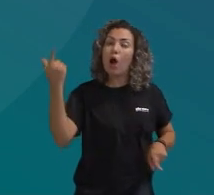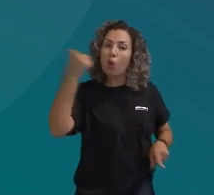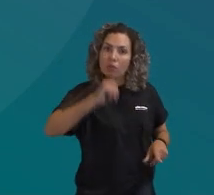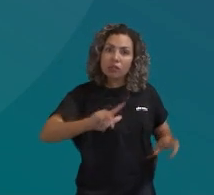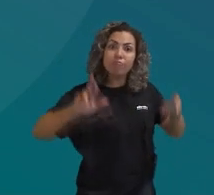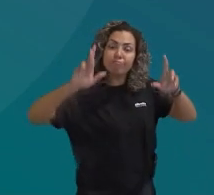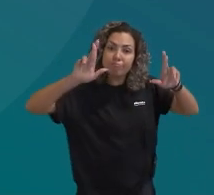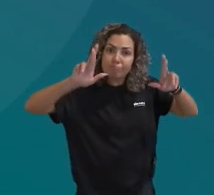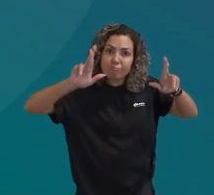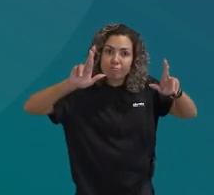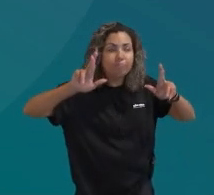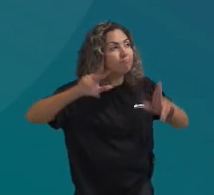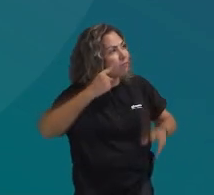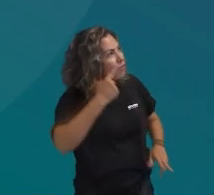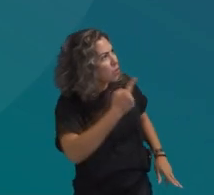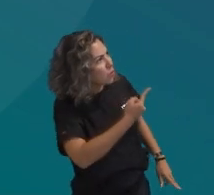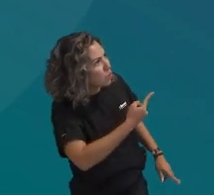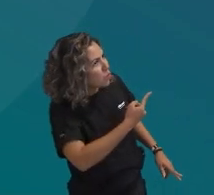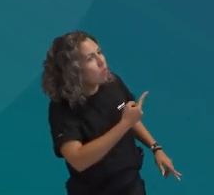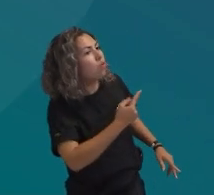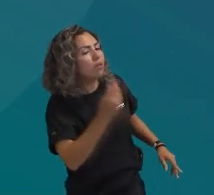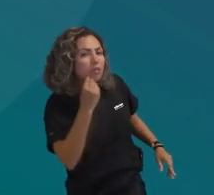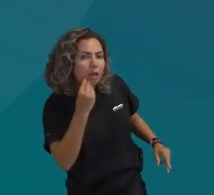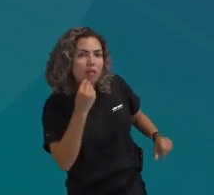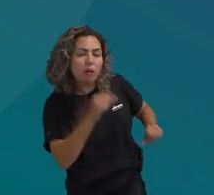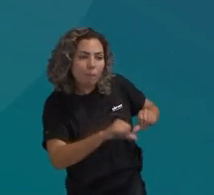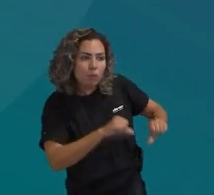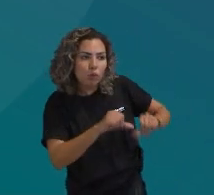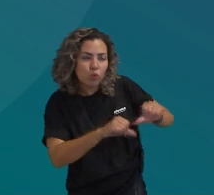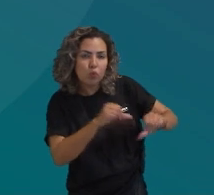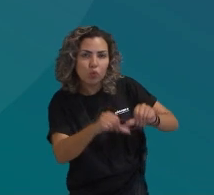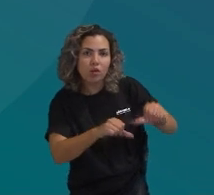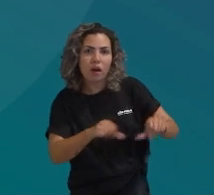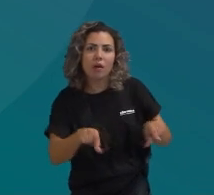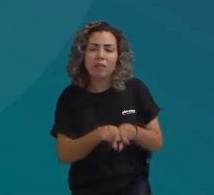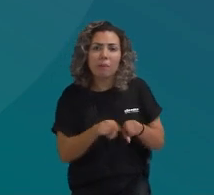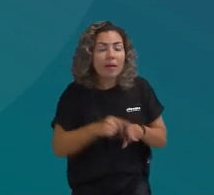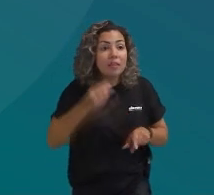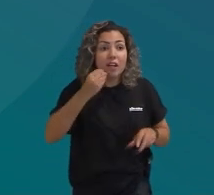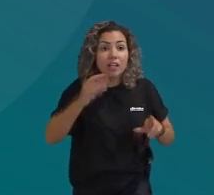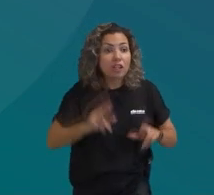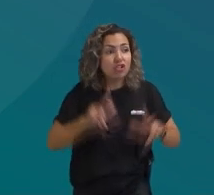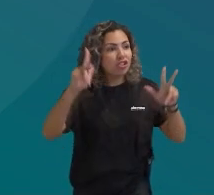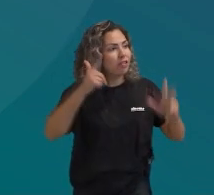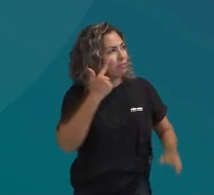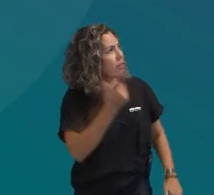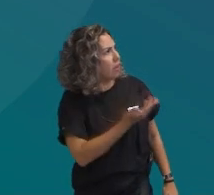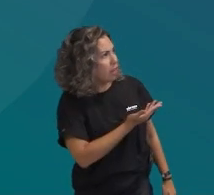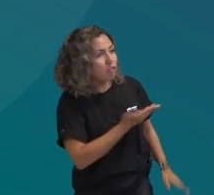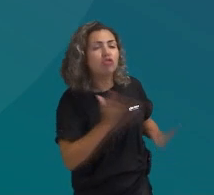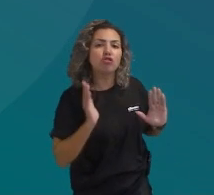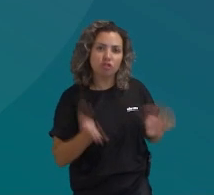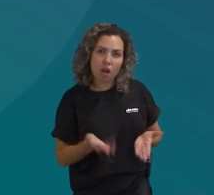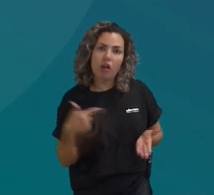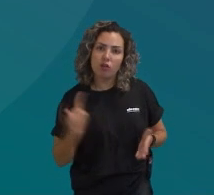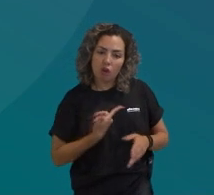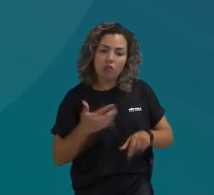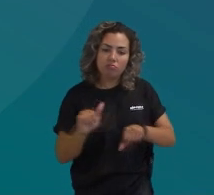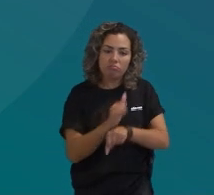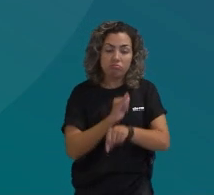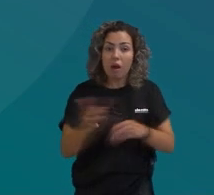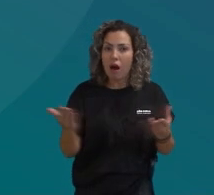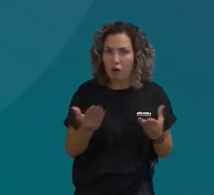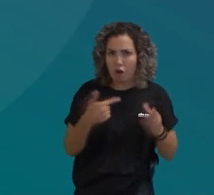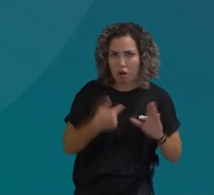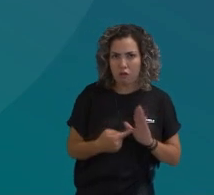ecosystems and to change this reality. We have some ongoing activities that I'm going to show you. We